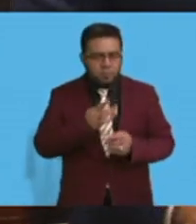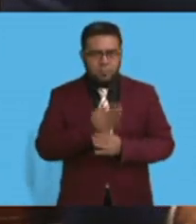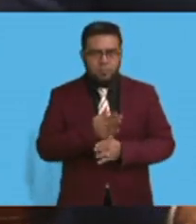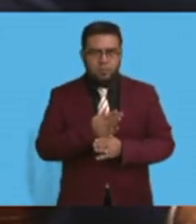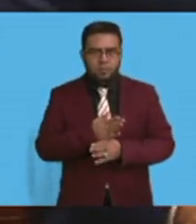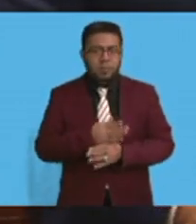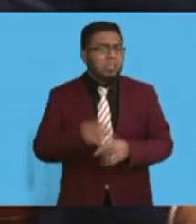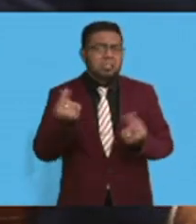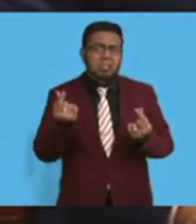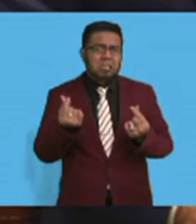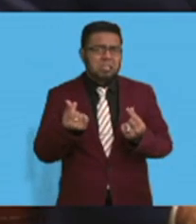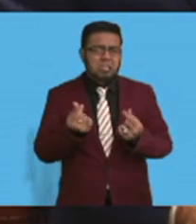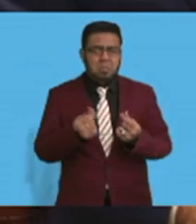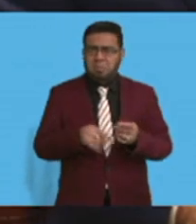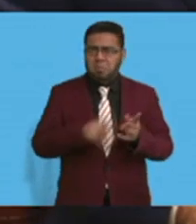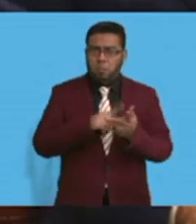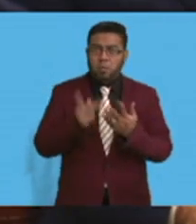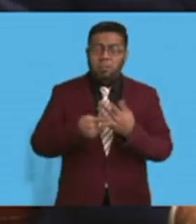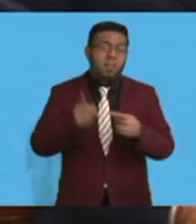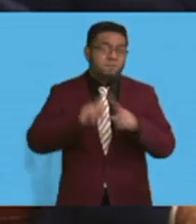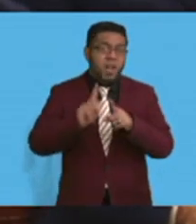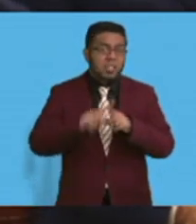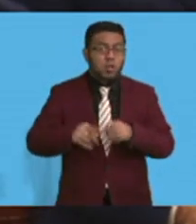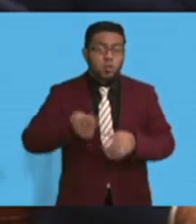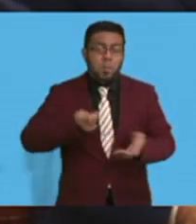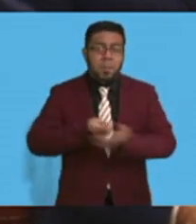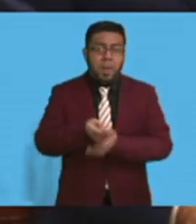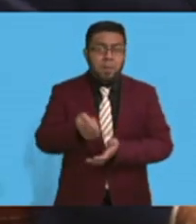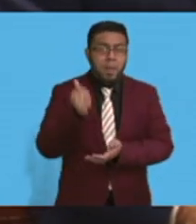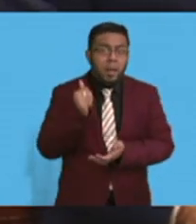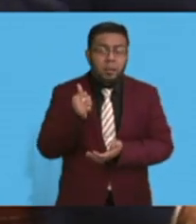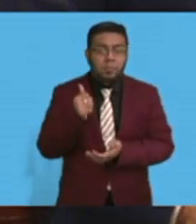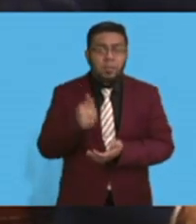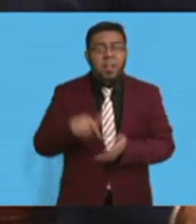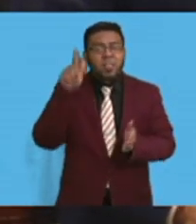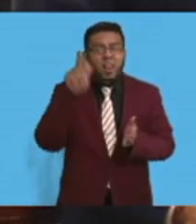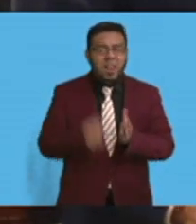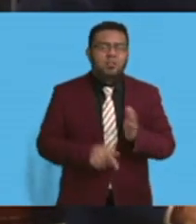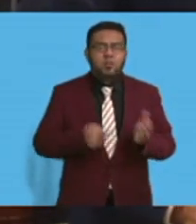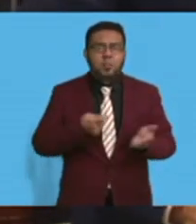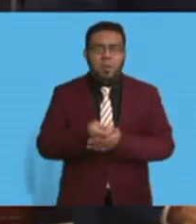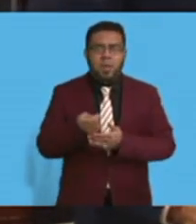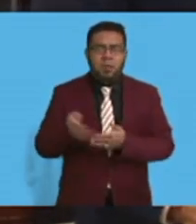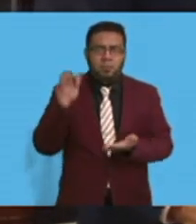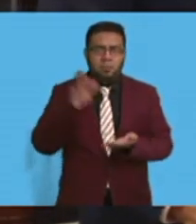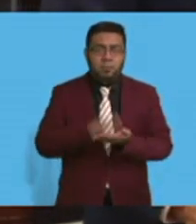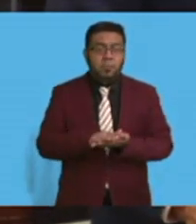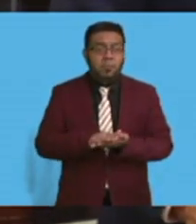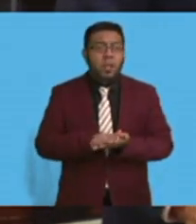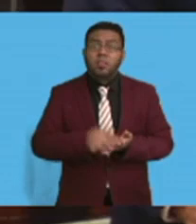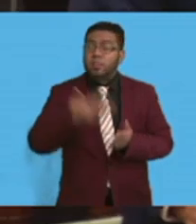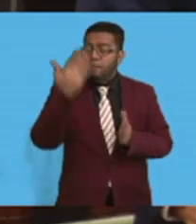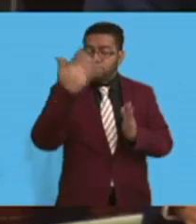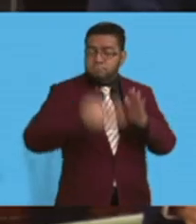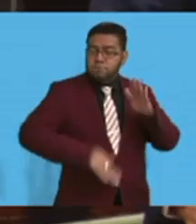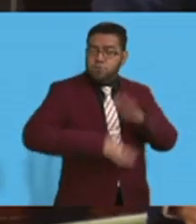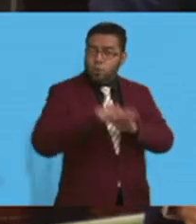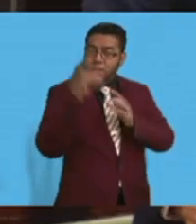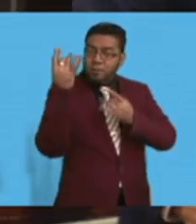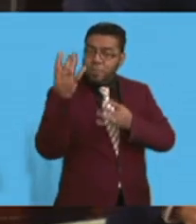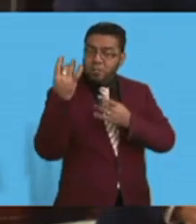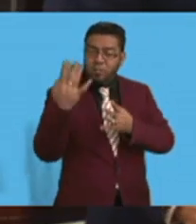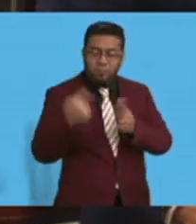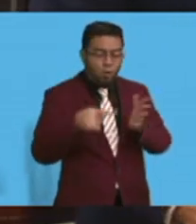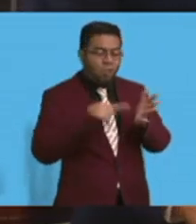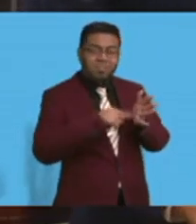simple deal, Madam Speaker. The faster you repay your debt, the less you pay overall. The full detailed breakdown can be found in TELS